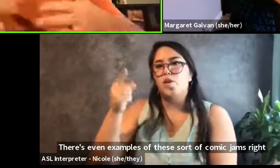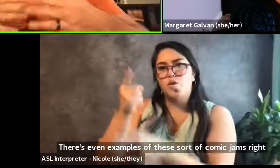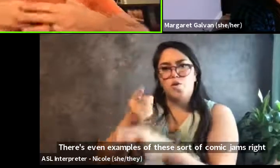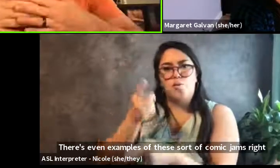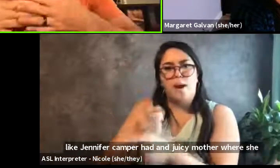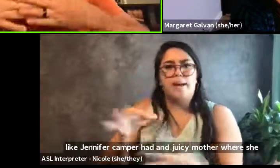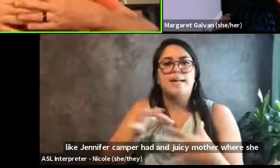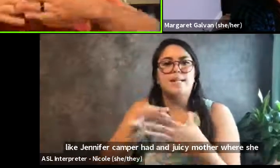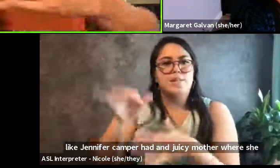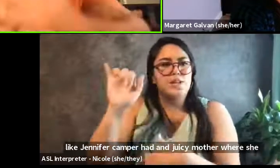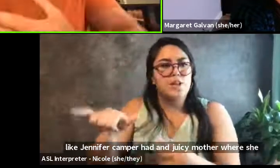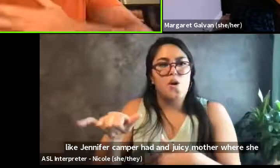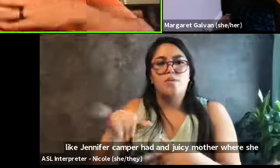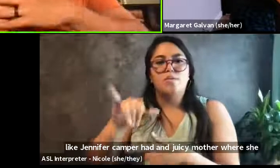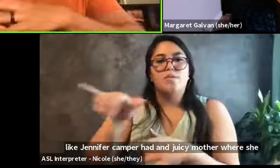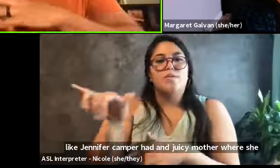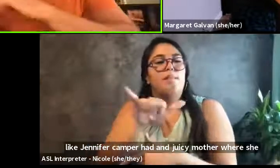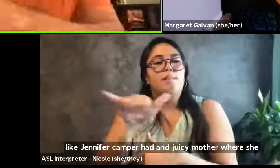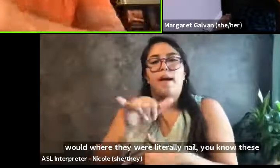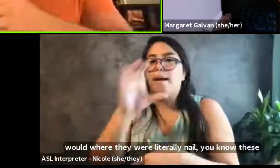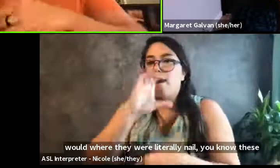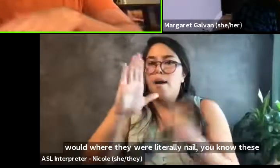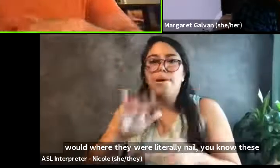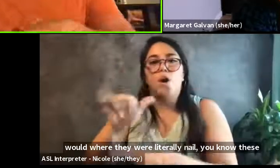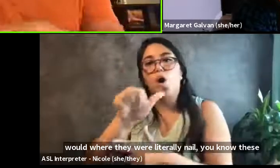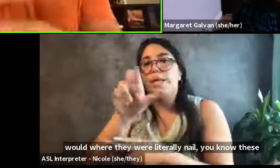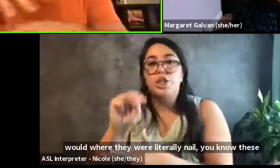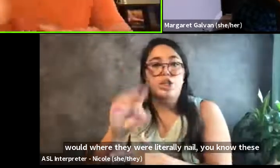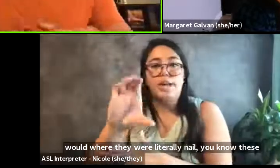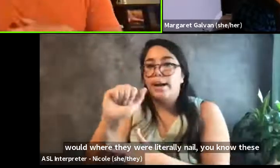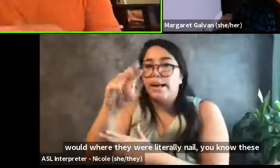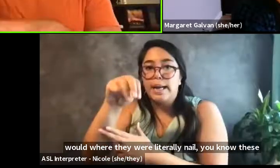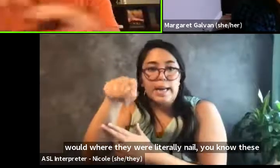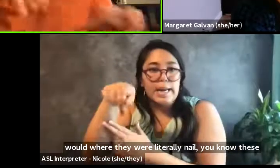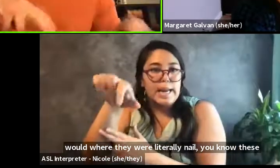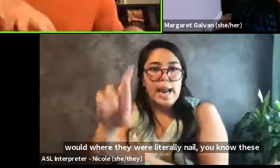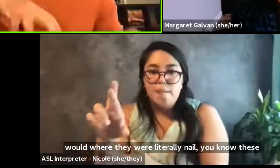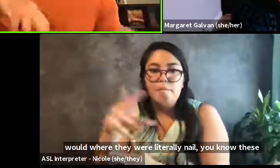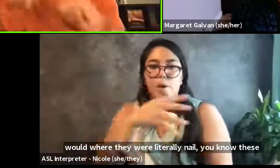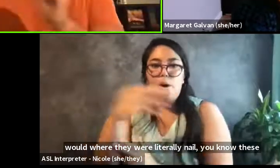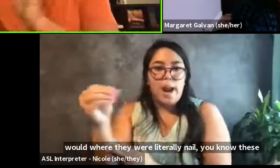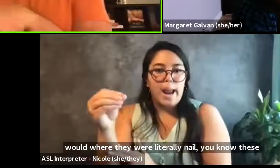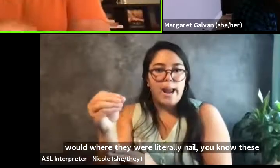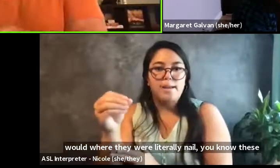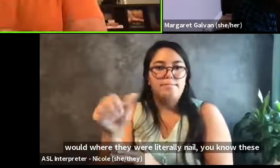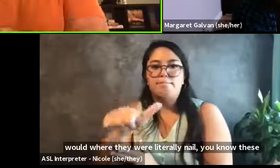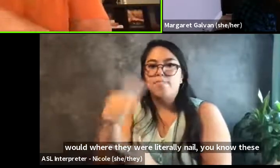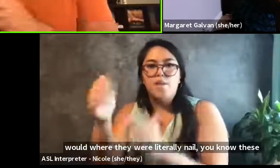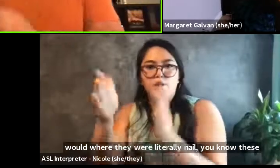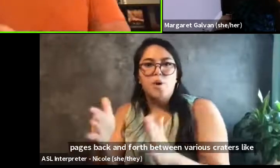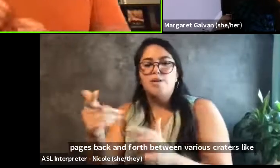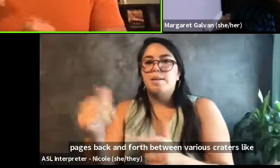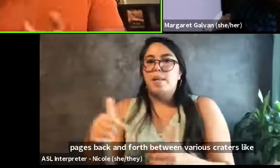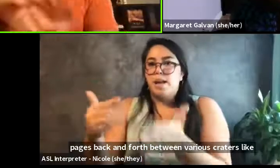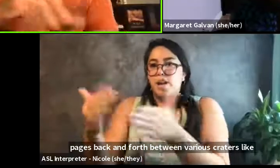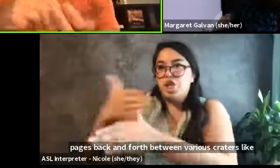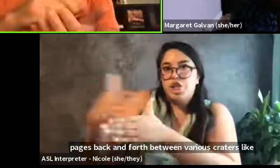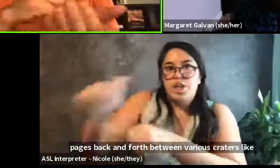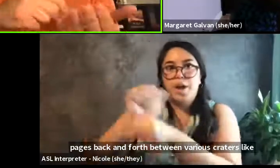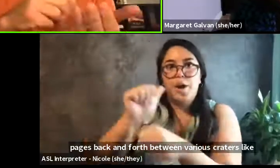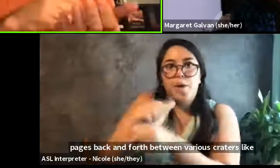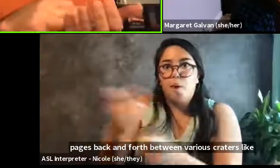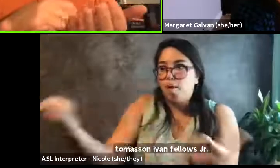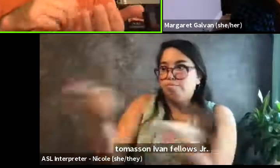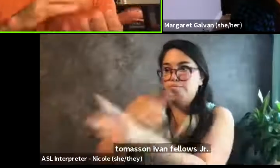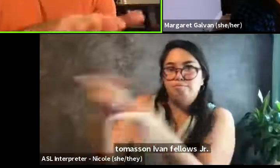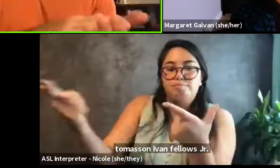would, where they would literally nail, you know, these pages back and forth between various creators, Dan DeMoss and Ivan Velas Jr. Um, and each one,